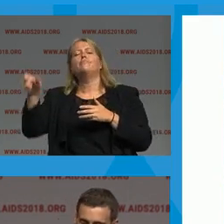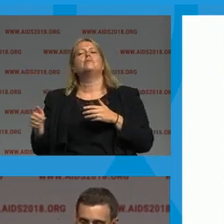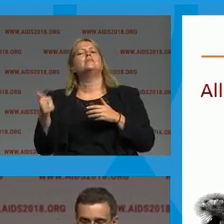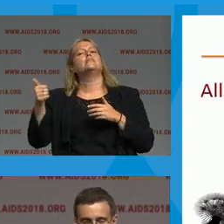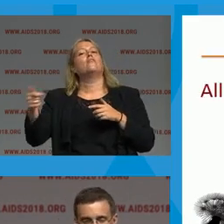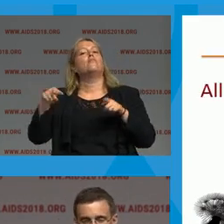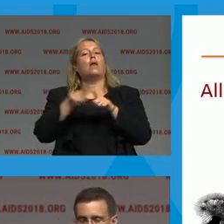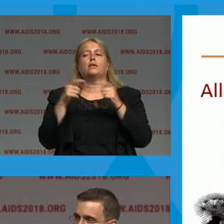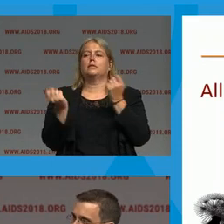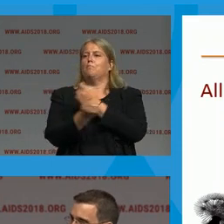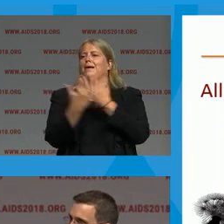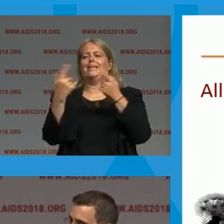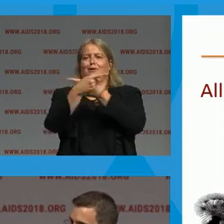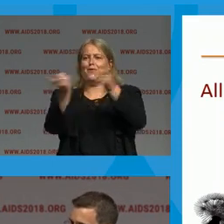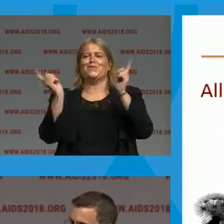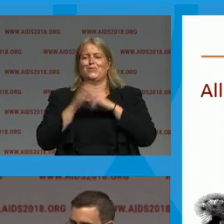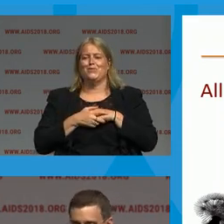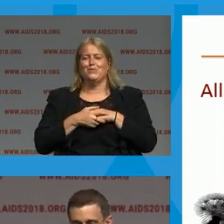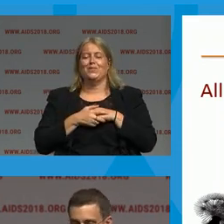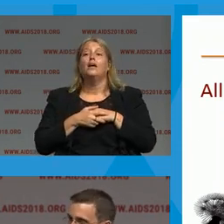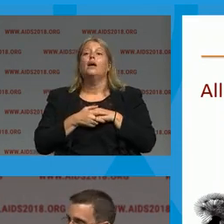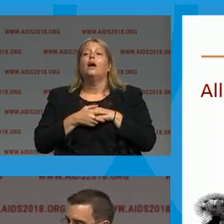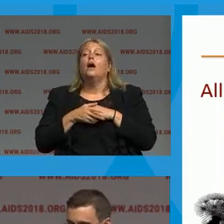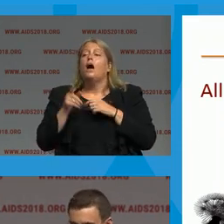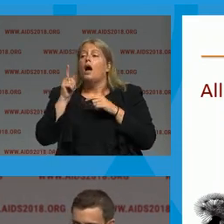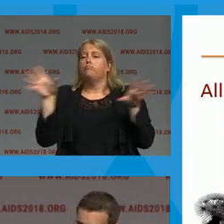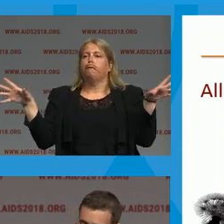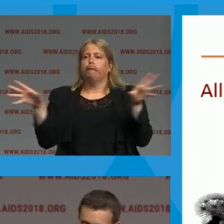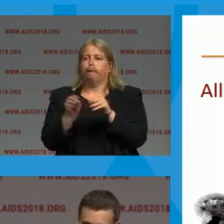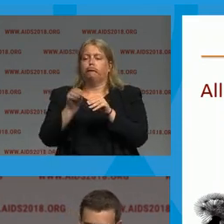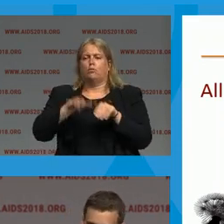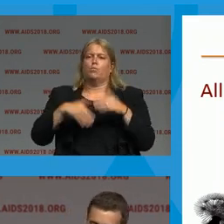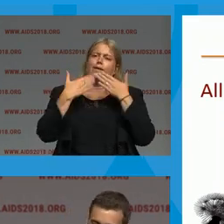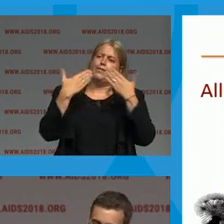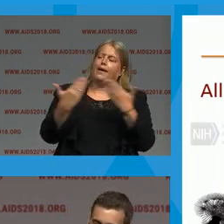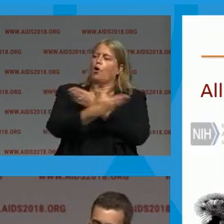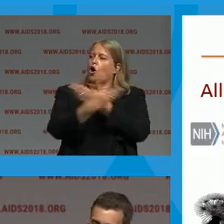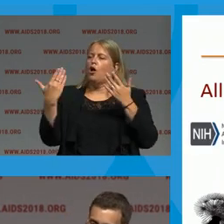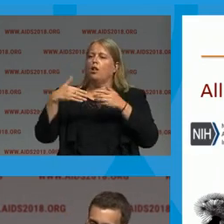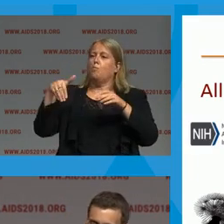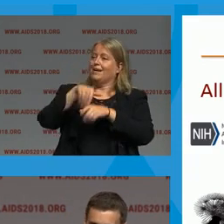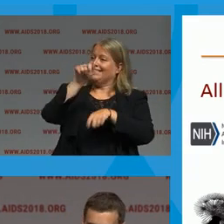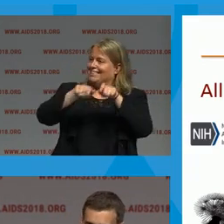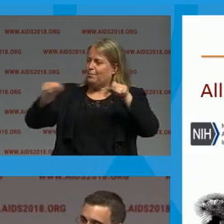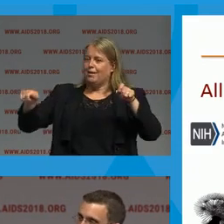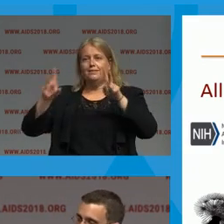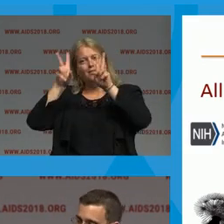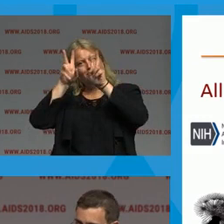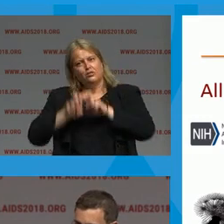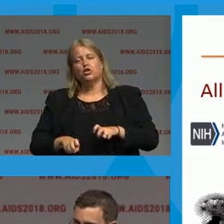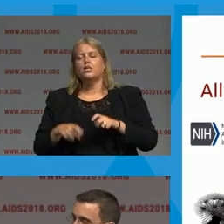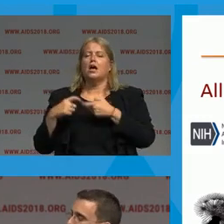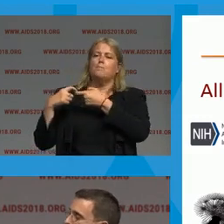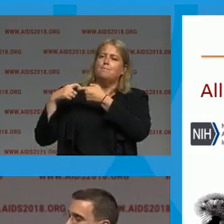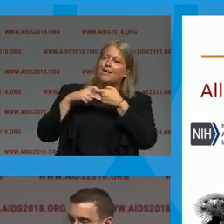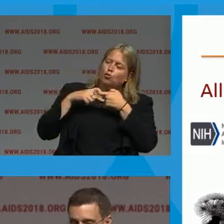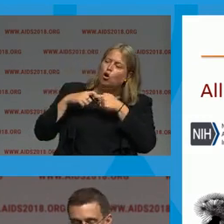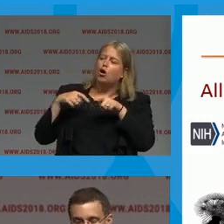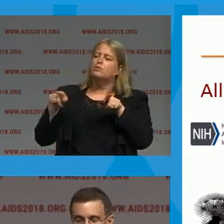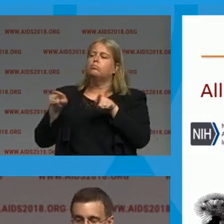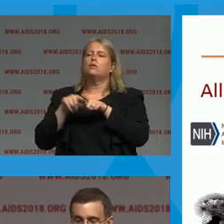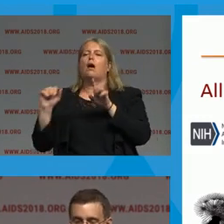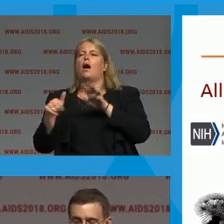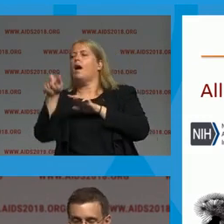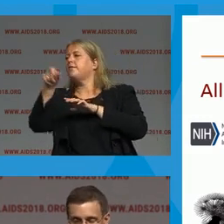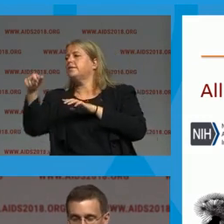With that, I'll wrap up and thank all the study participants. as well as mentors and others who have helped me put